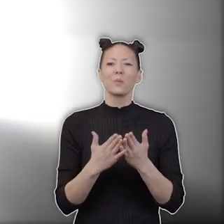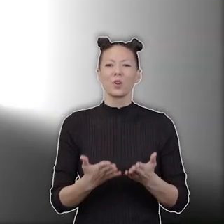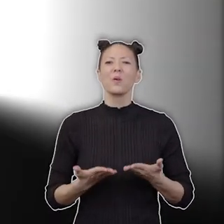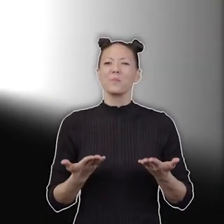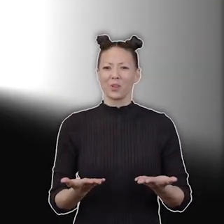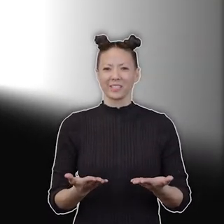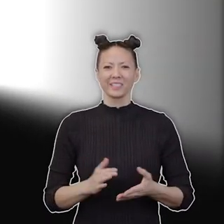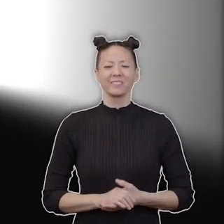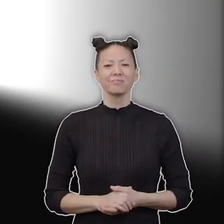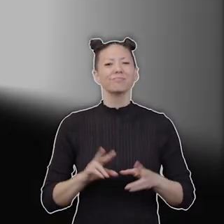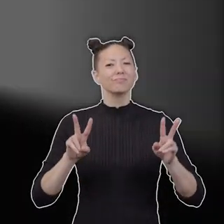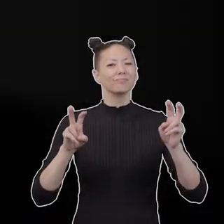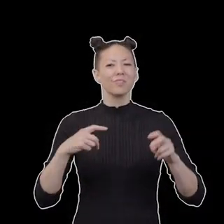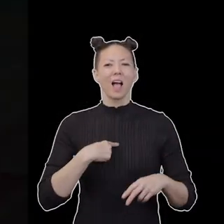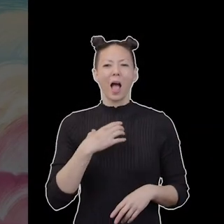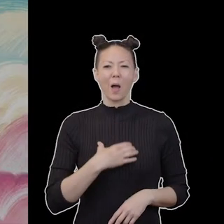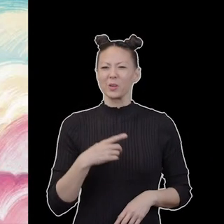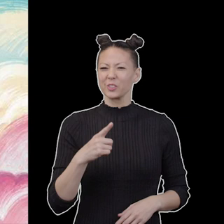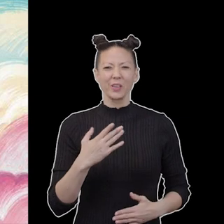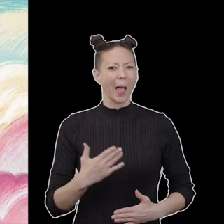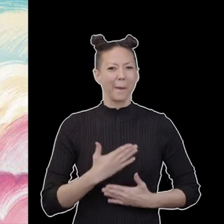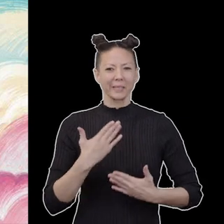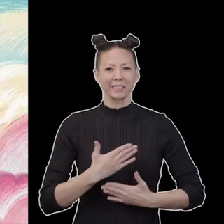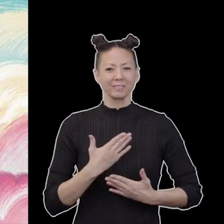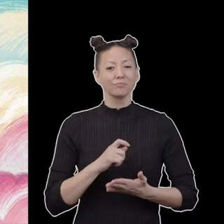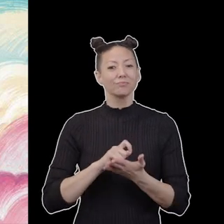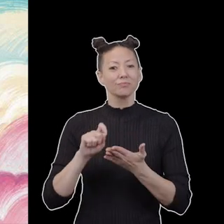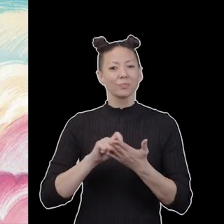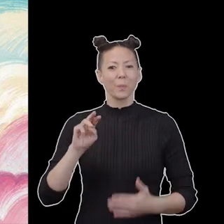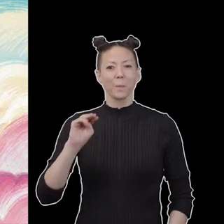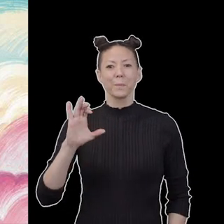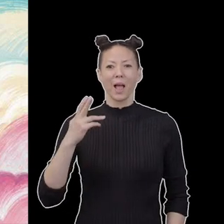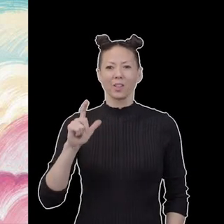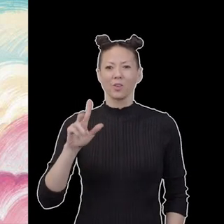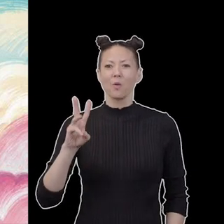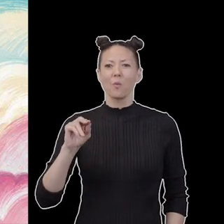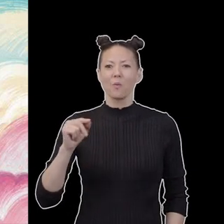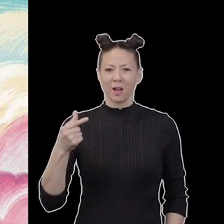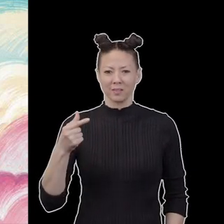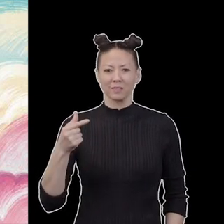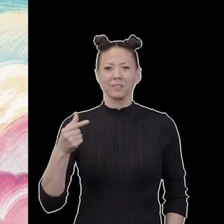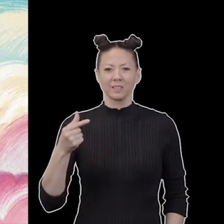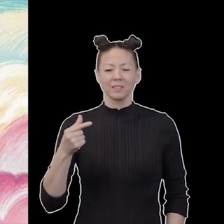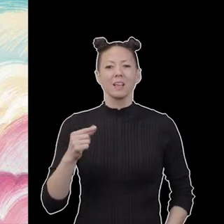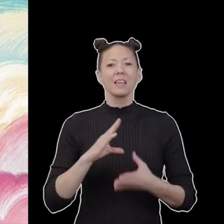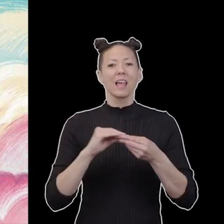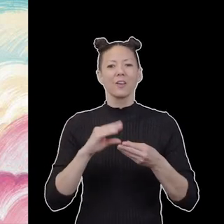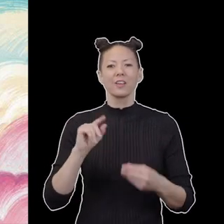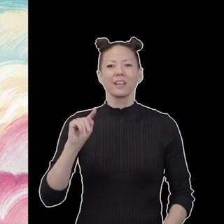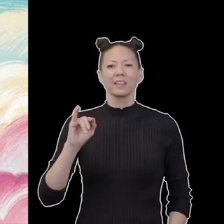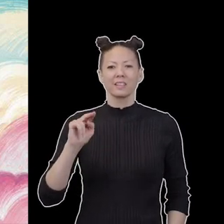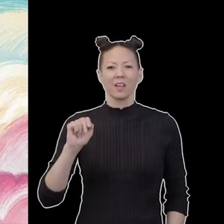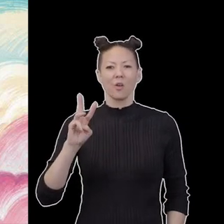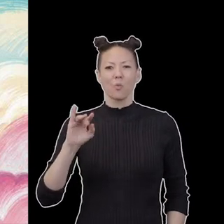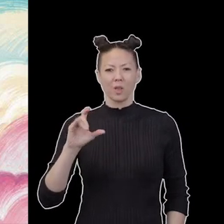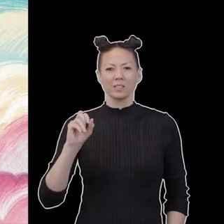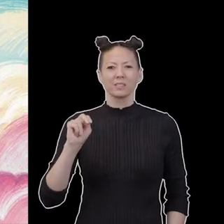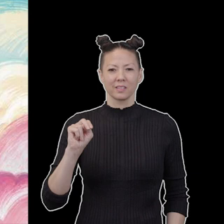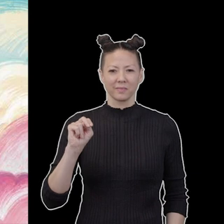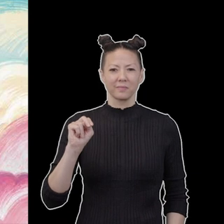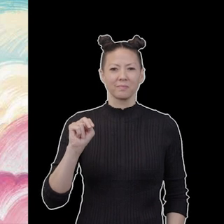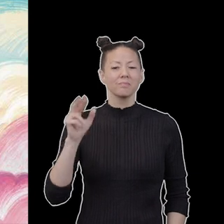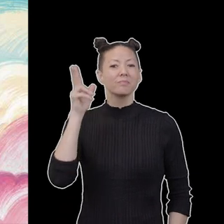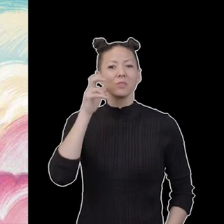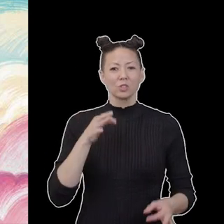Imagination Video Books presents I Wish You Happiness, written by Michael Wong, narrated